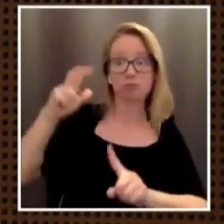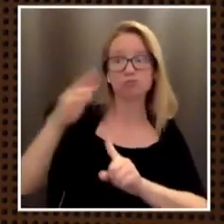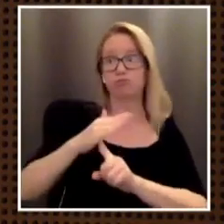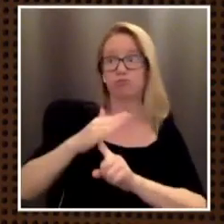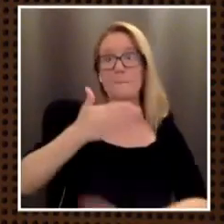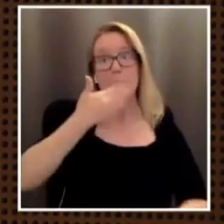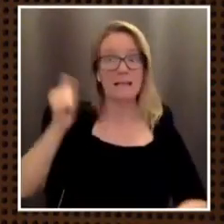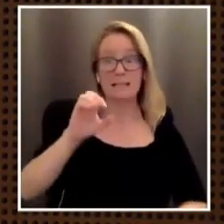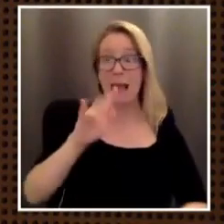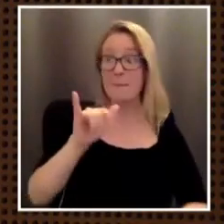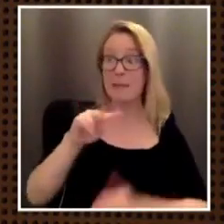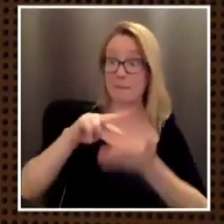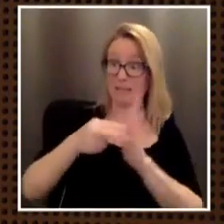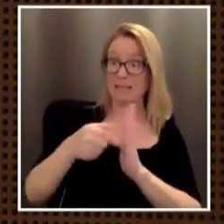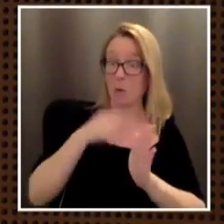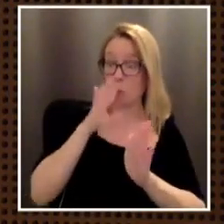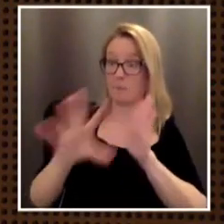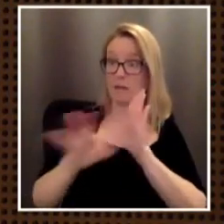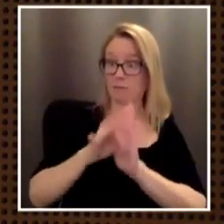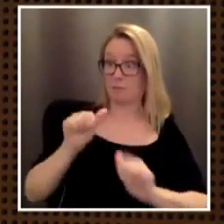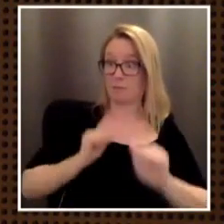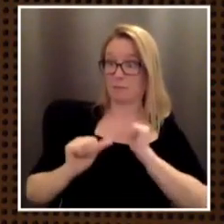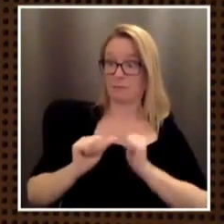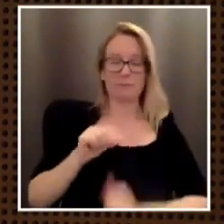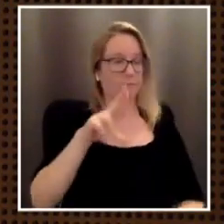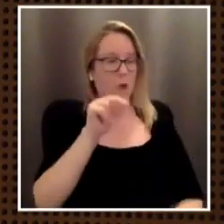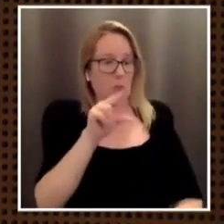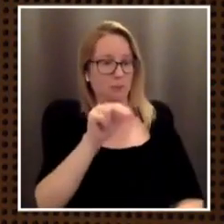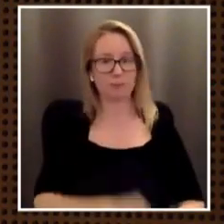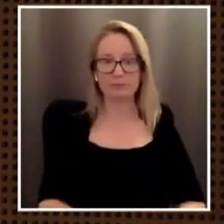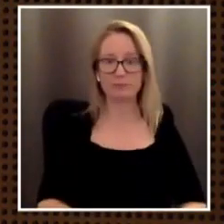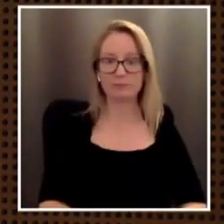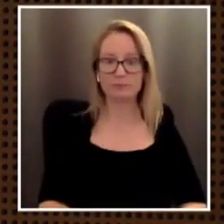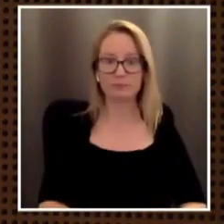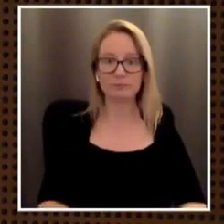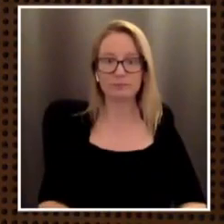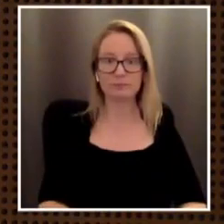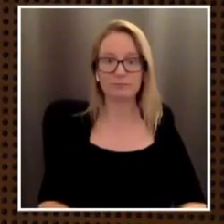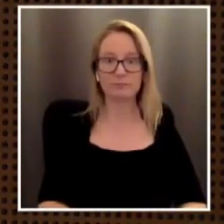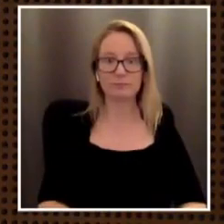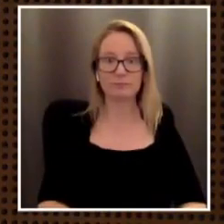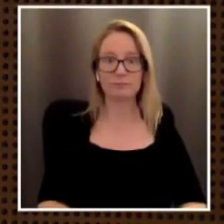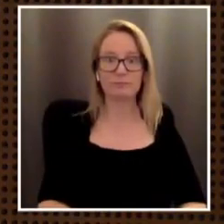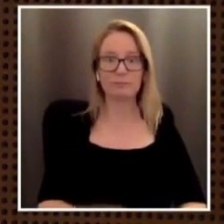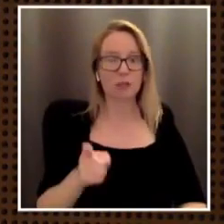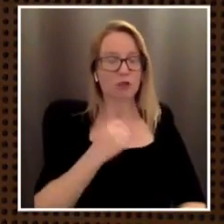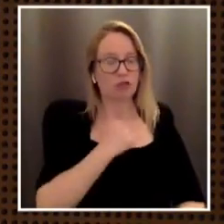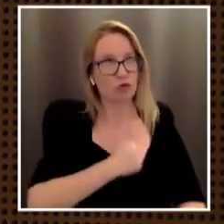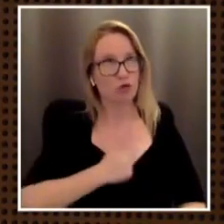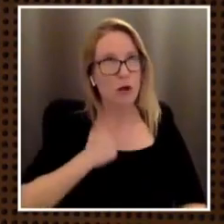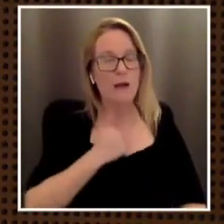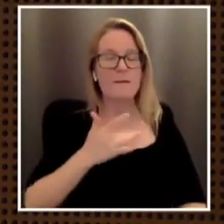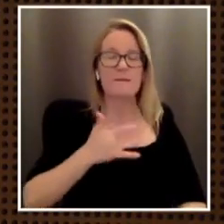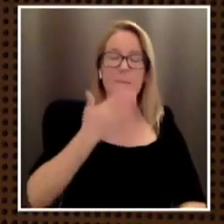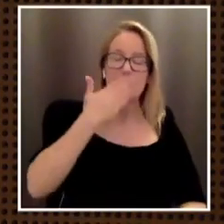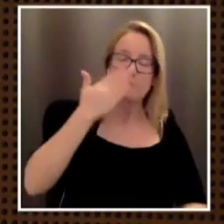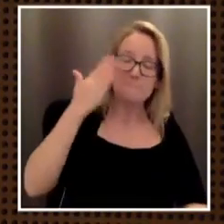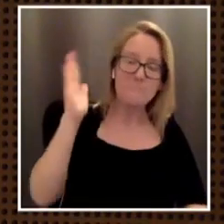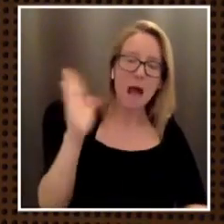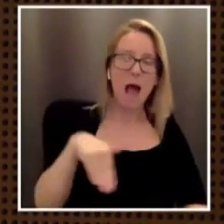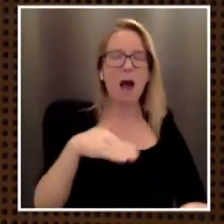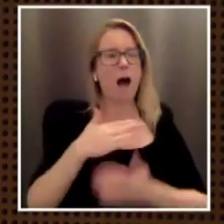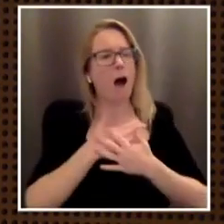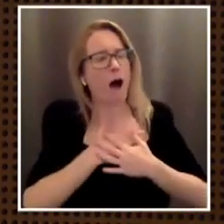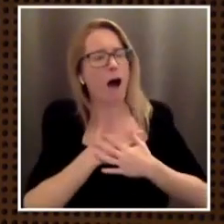I be cast? She said no. And she regretted it, she felt bad. She had all this I didn't